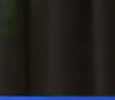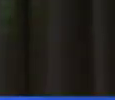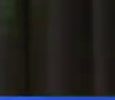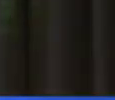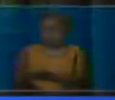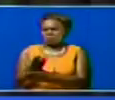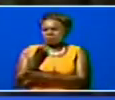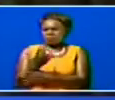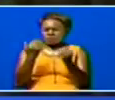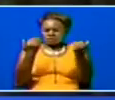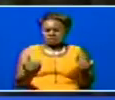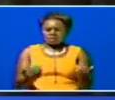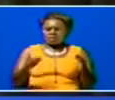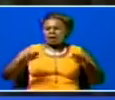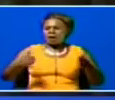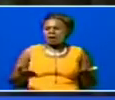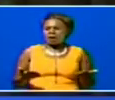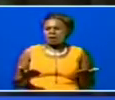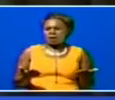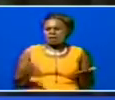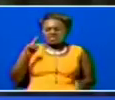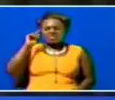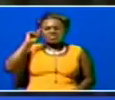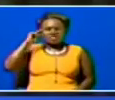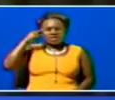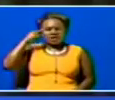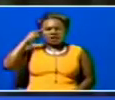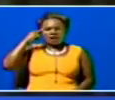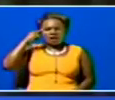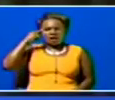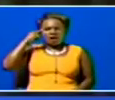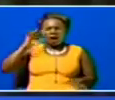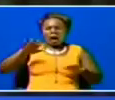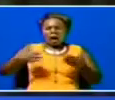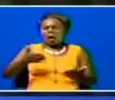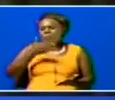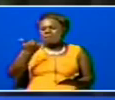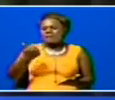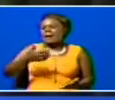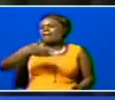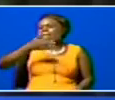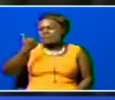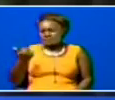Innovation requires that we think how to better our best.